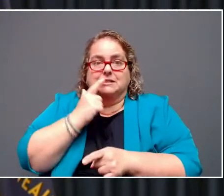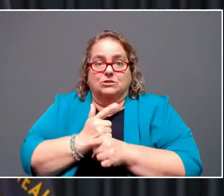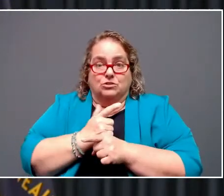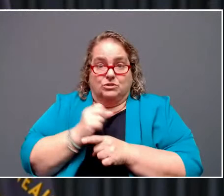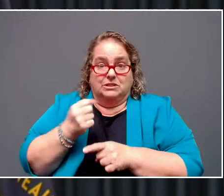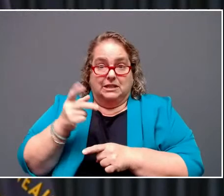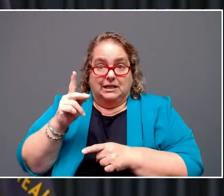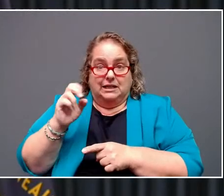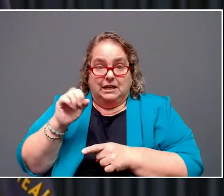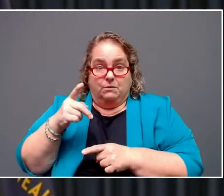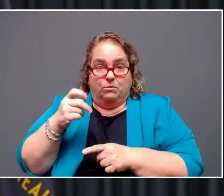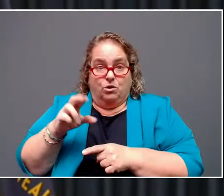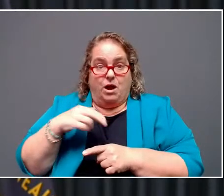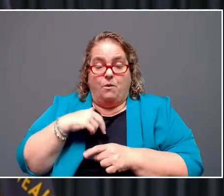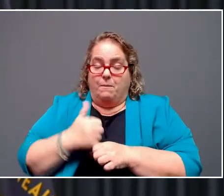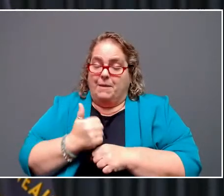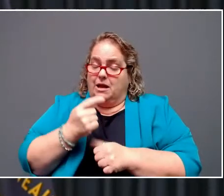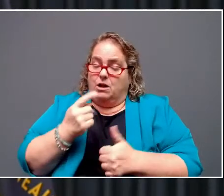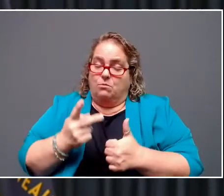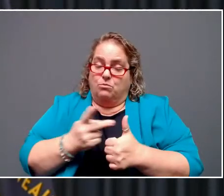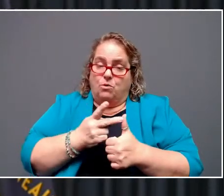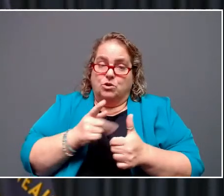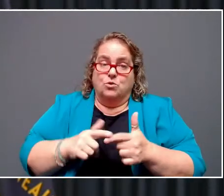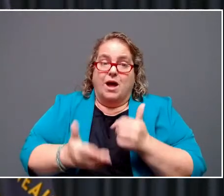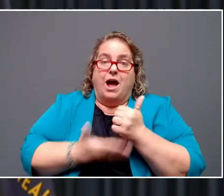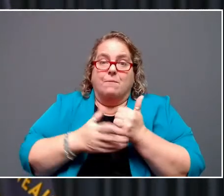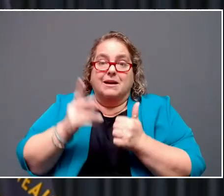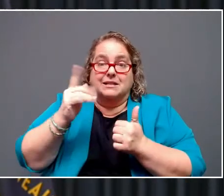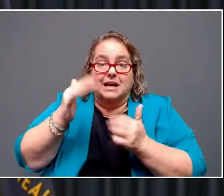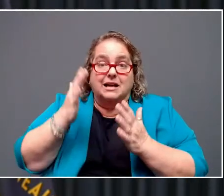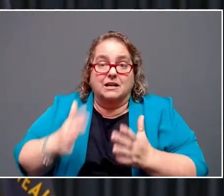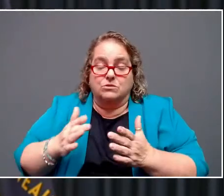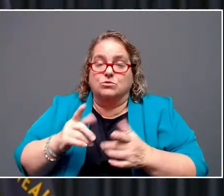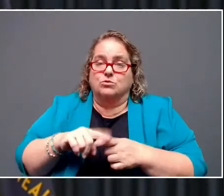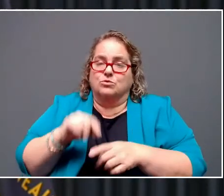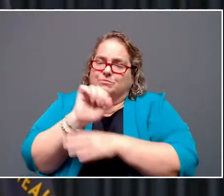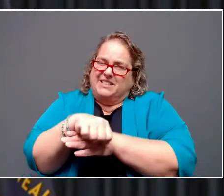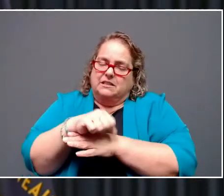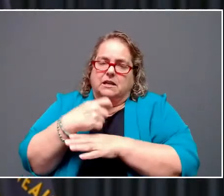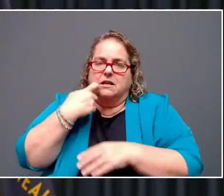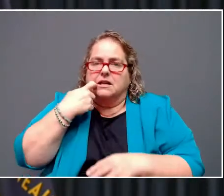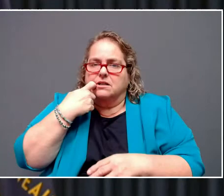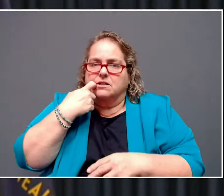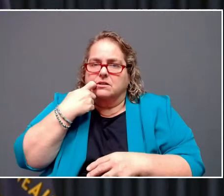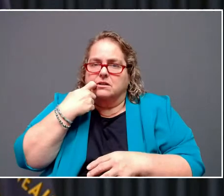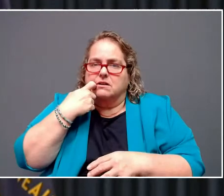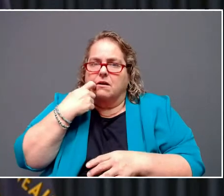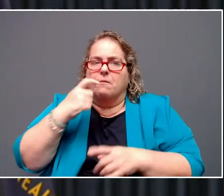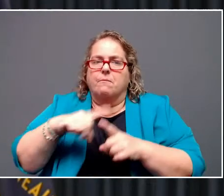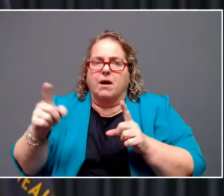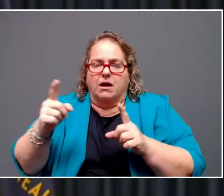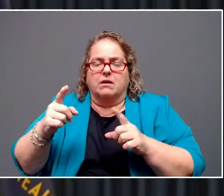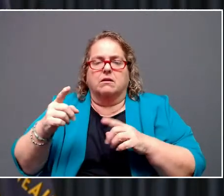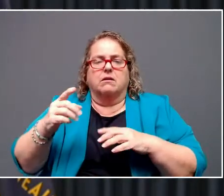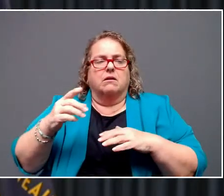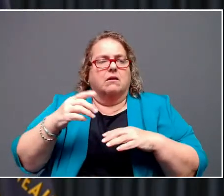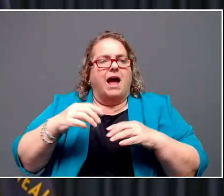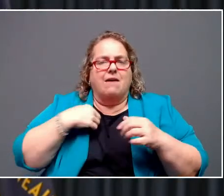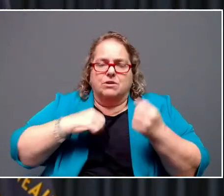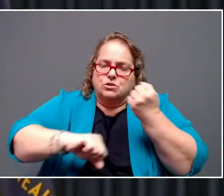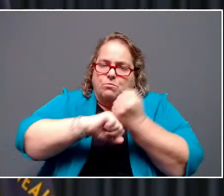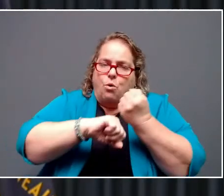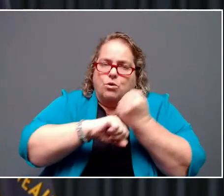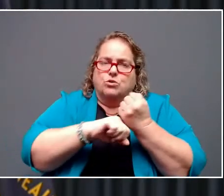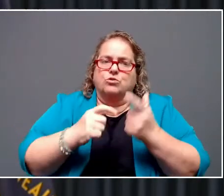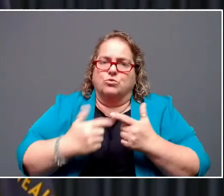to not only help Kentuckians overcome addiction, but also to implement support so they can go on to live full lives and fully participate in